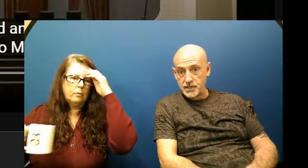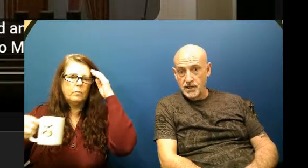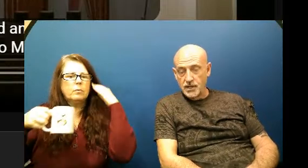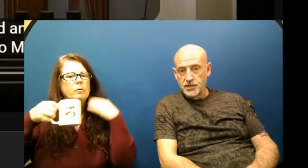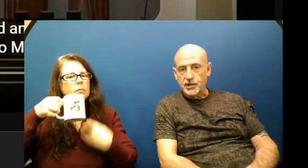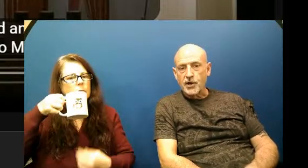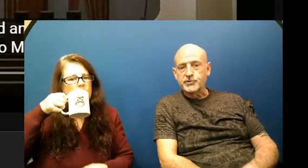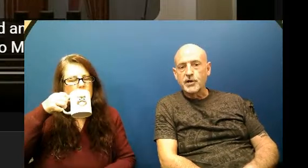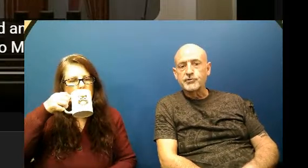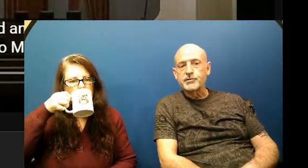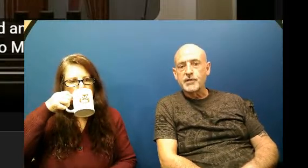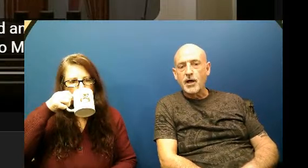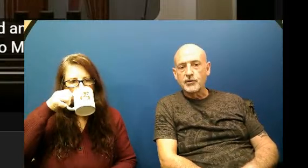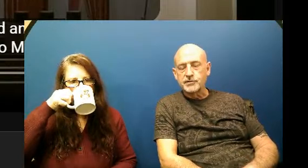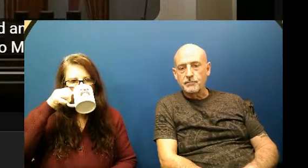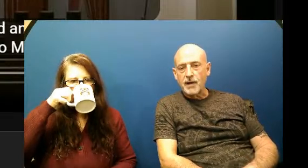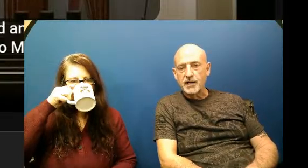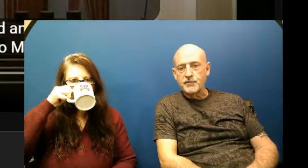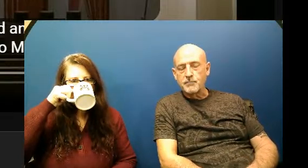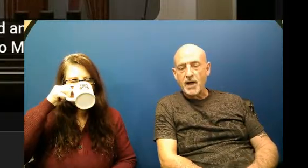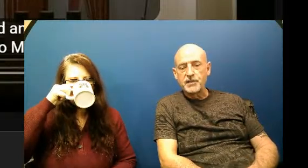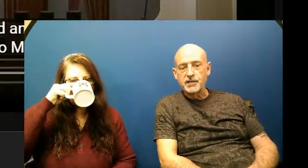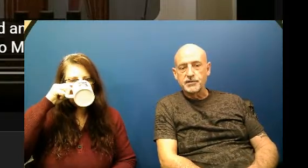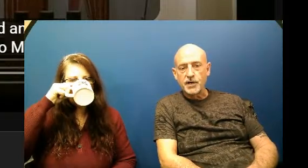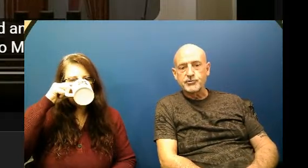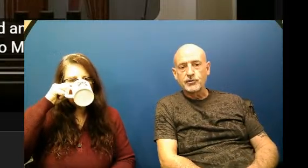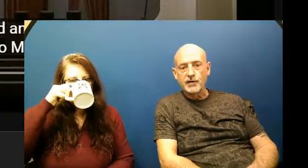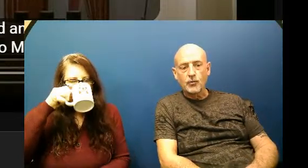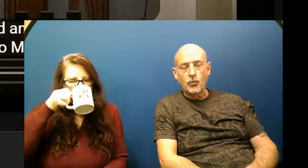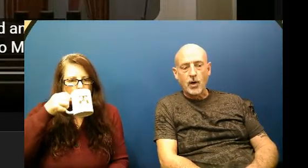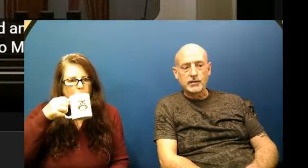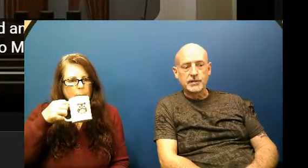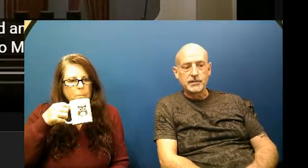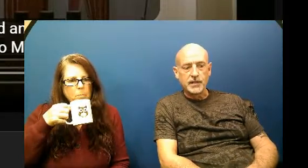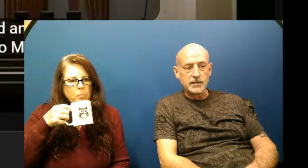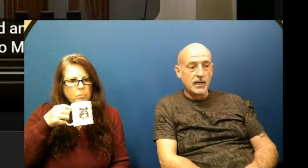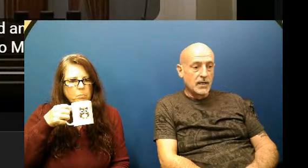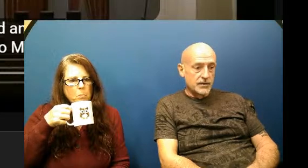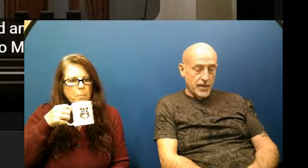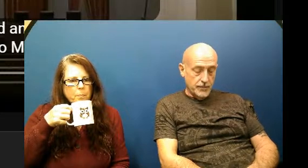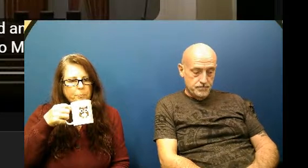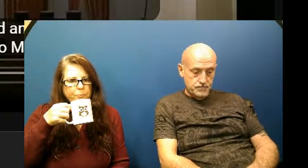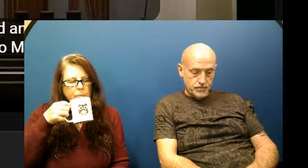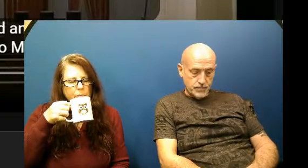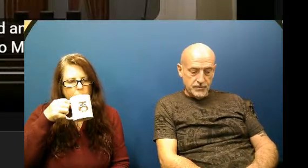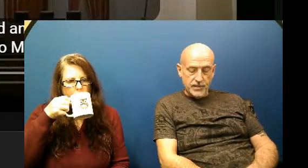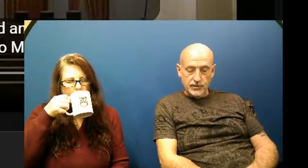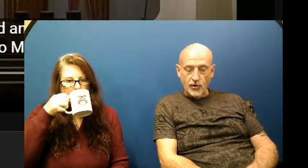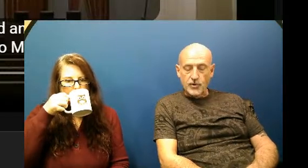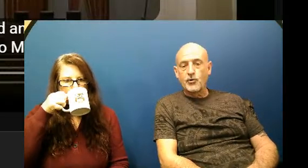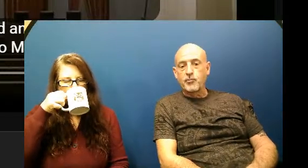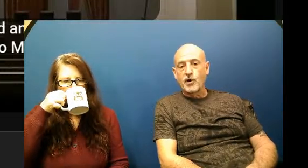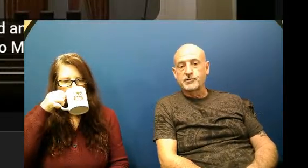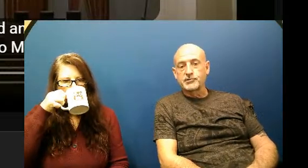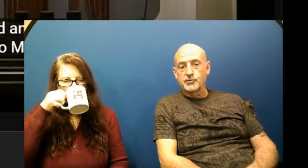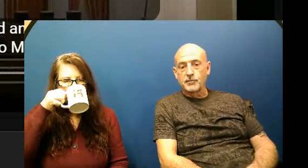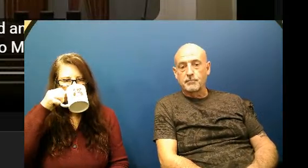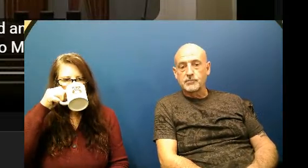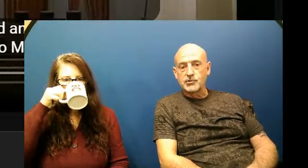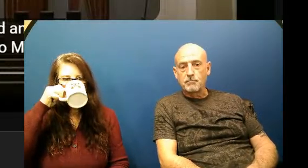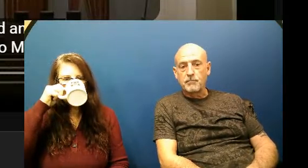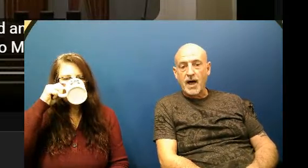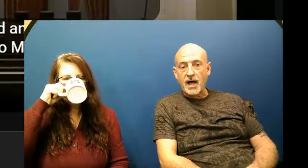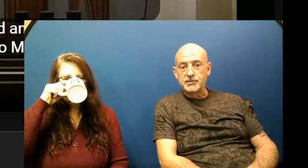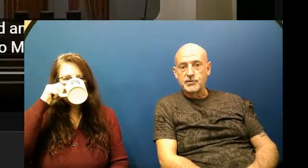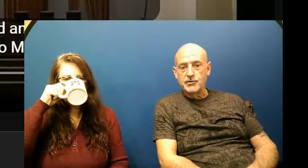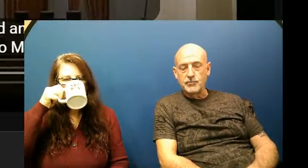pennies that cost hundreds of dollars to buy. If you buy the industrial level quality that a large corporation is going